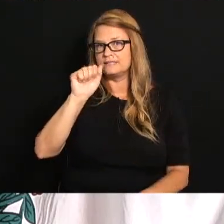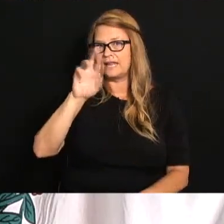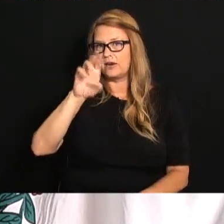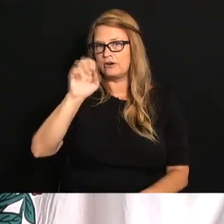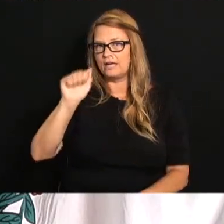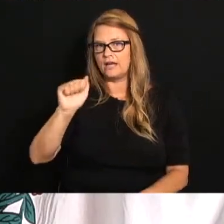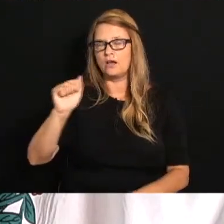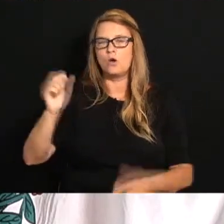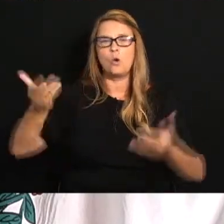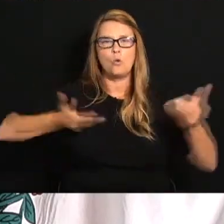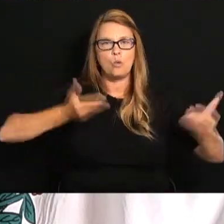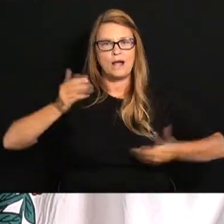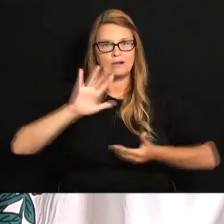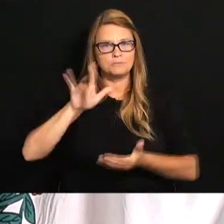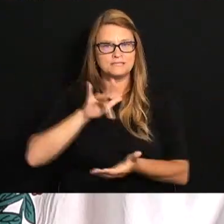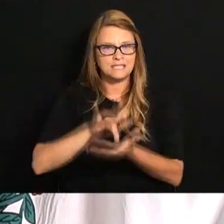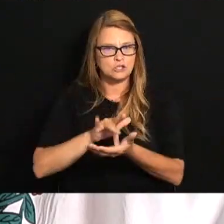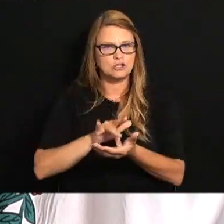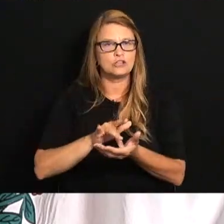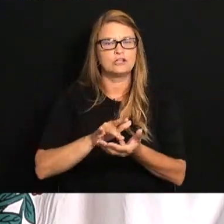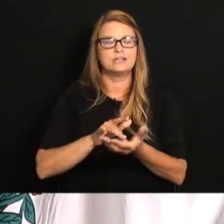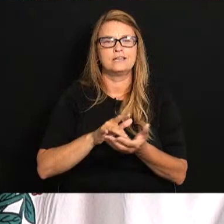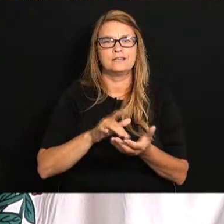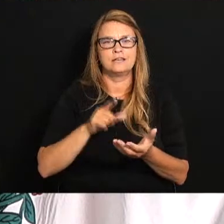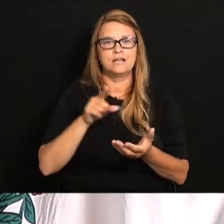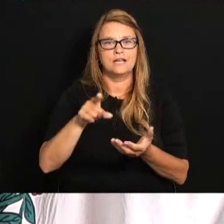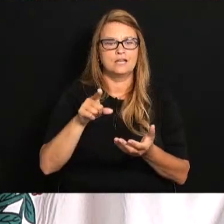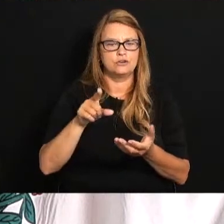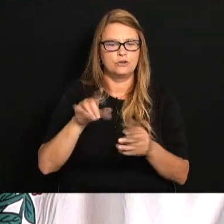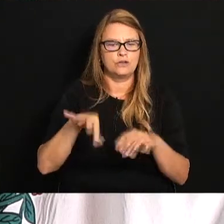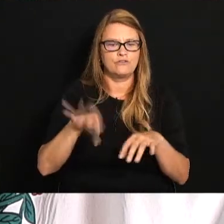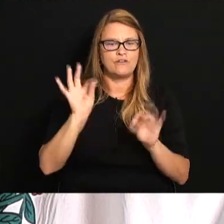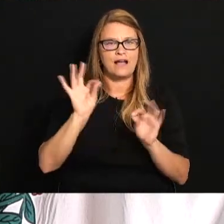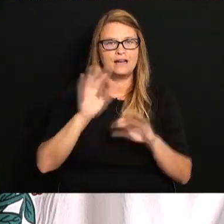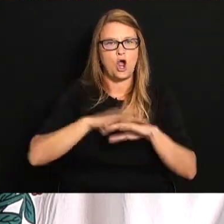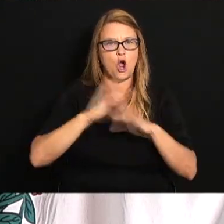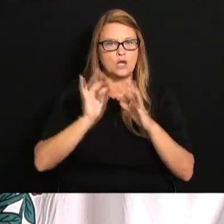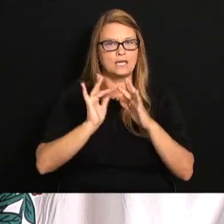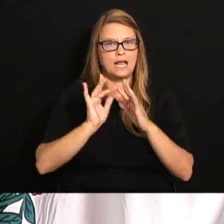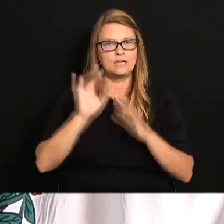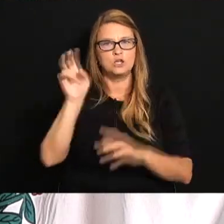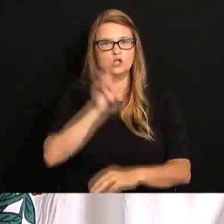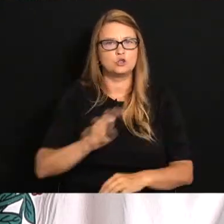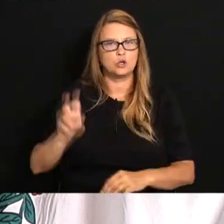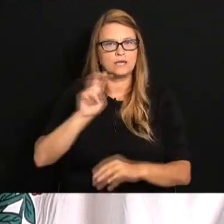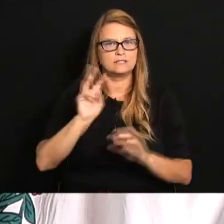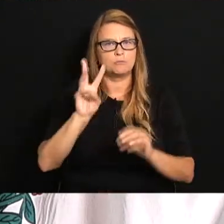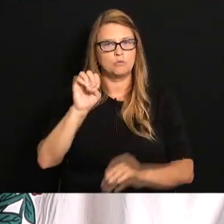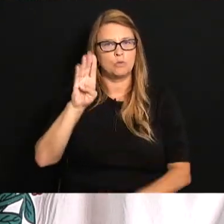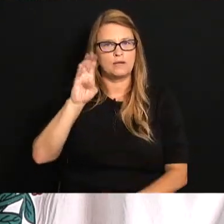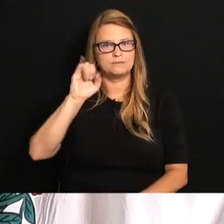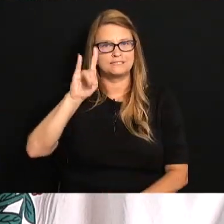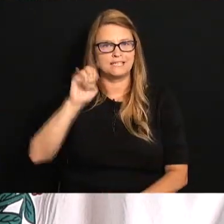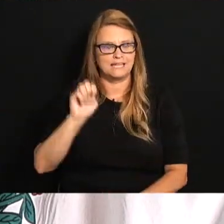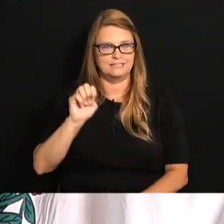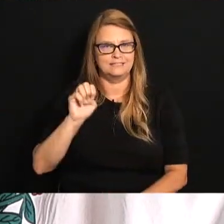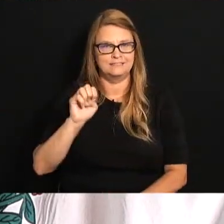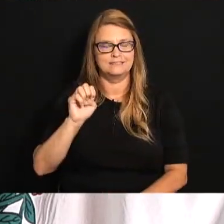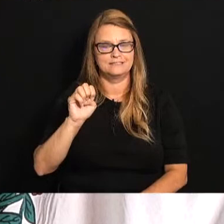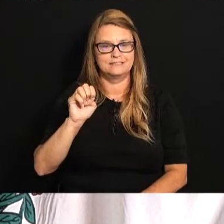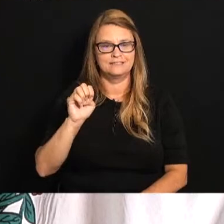centers, and also I guess you can get it online at our tourism website. So